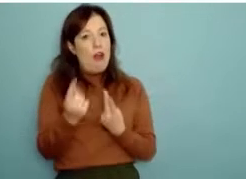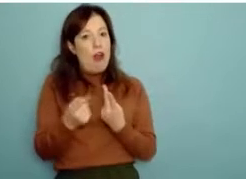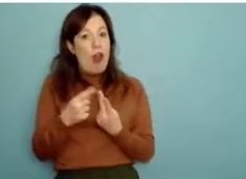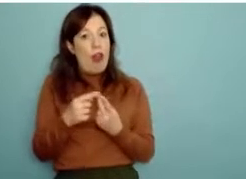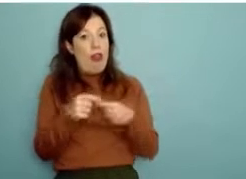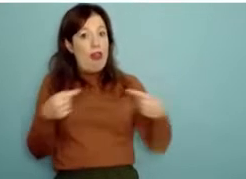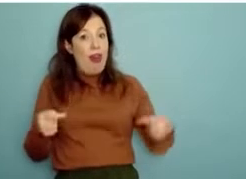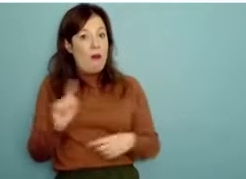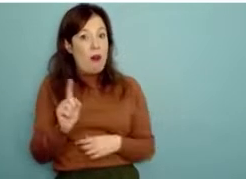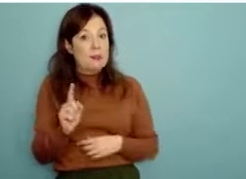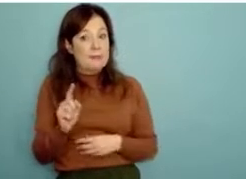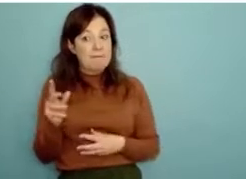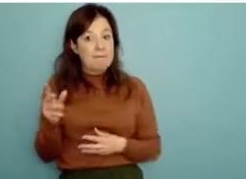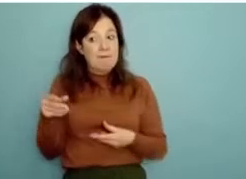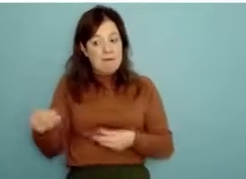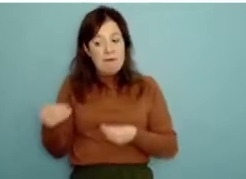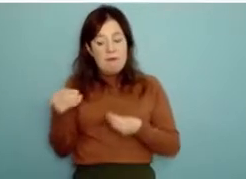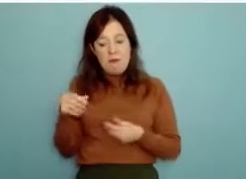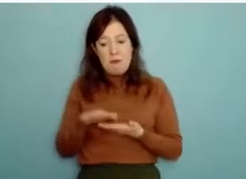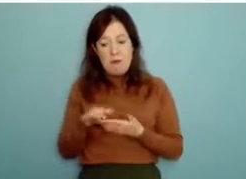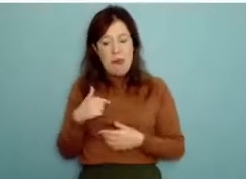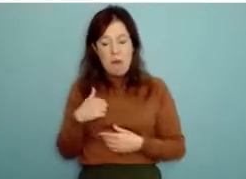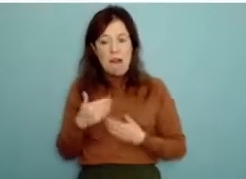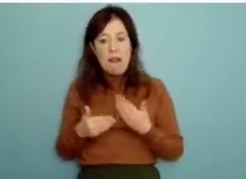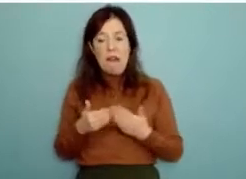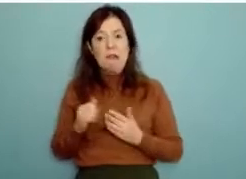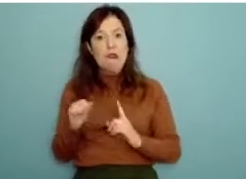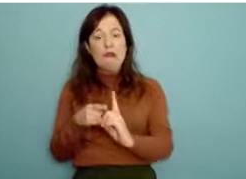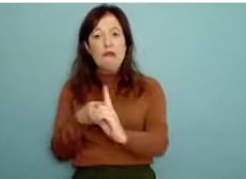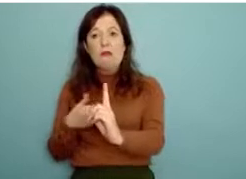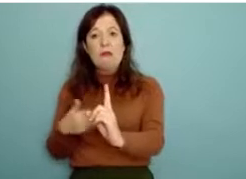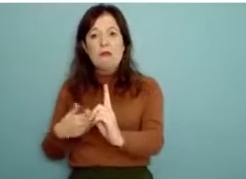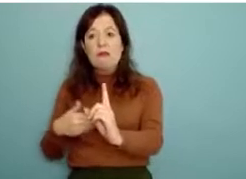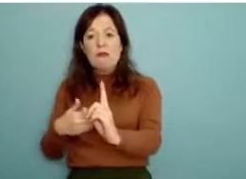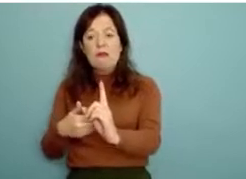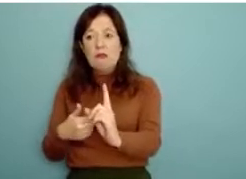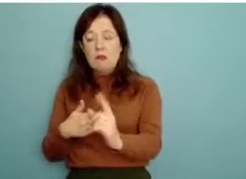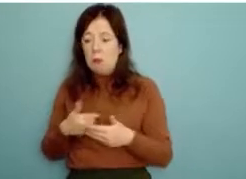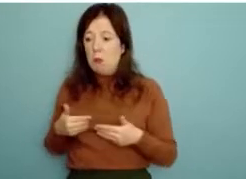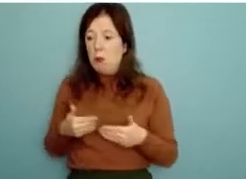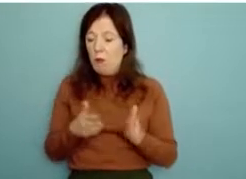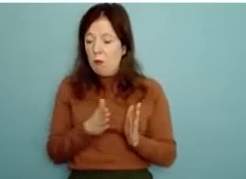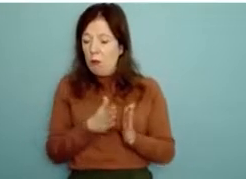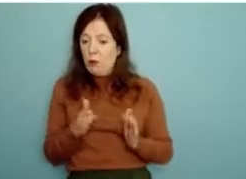and they found it discouraging when outcomes were showing that there wasn't any kind of progress. So we need to be